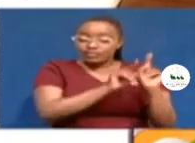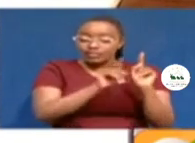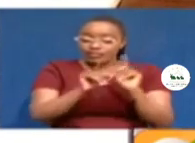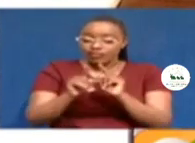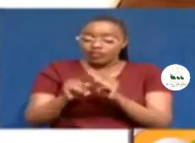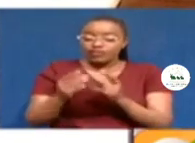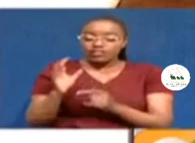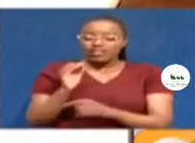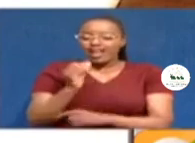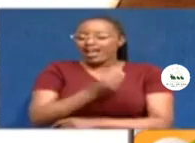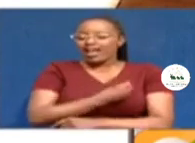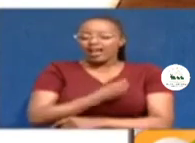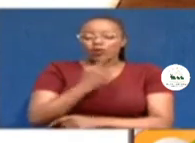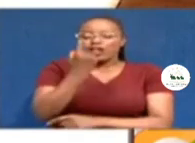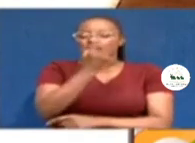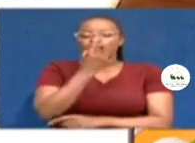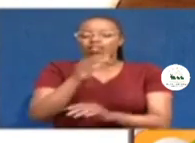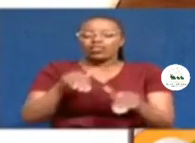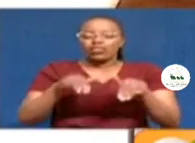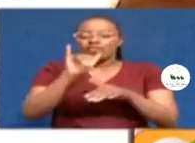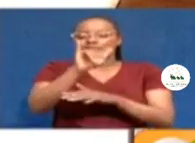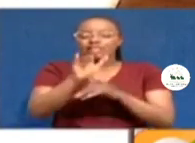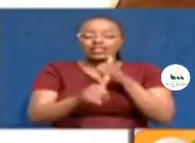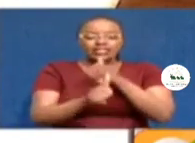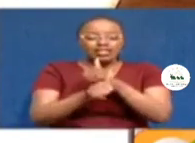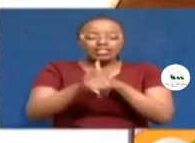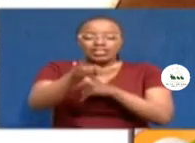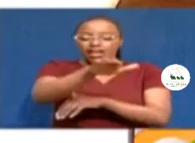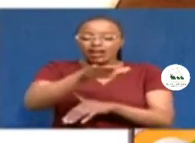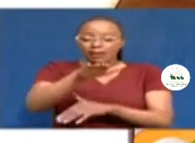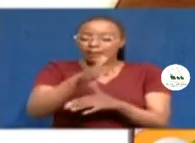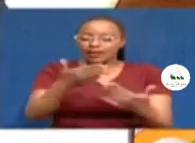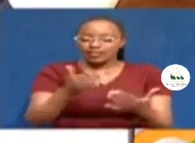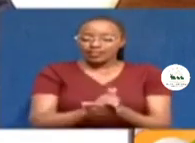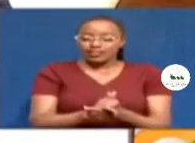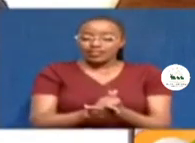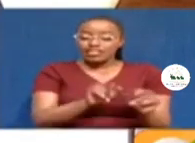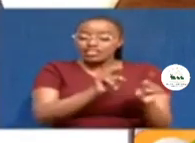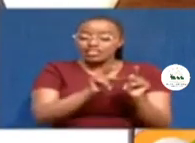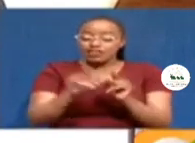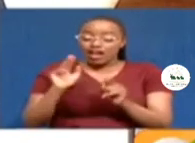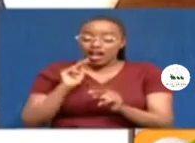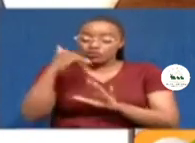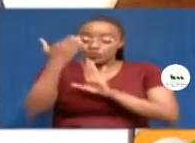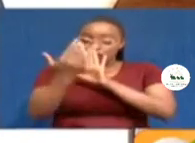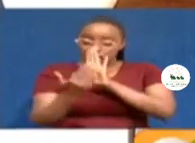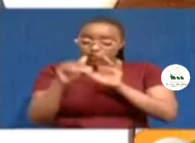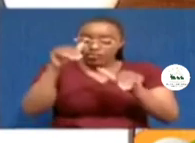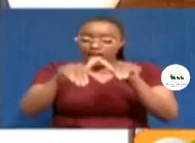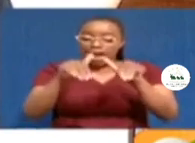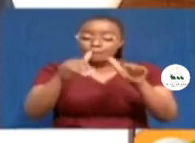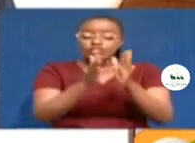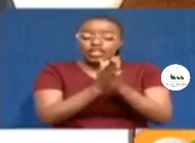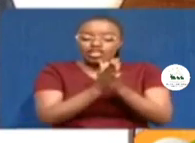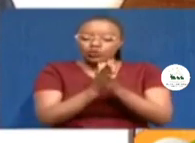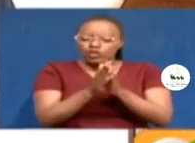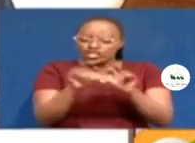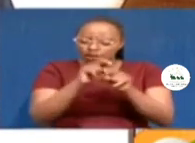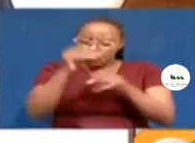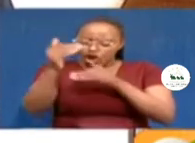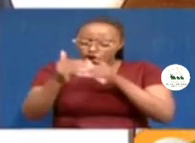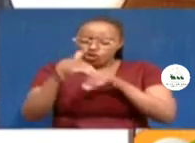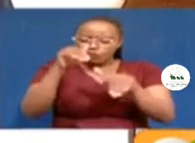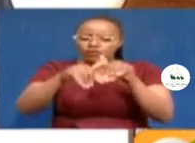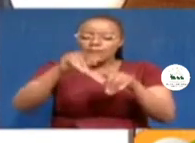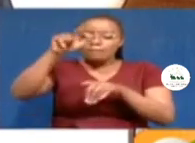our creed, and that is a dangerous place to be at. And as we approach the elections, and we must talk about this